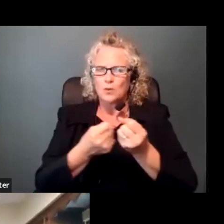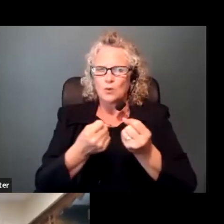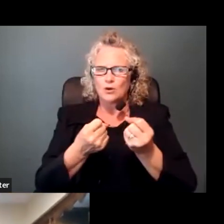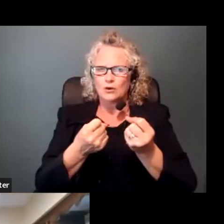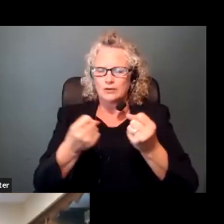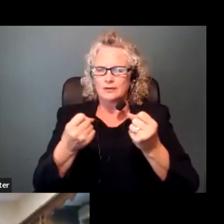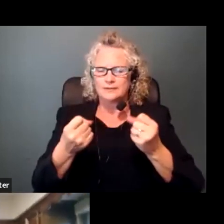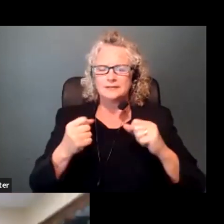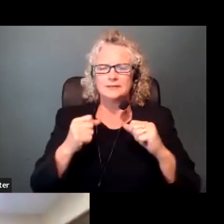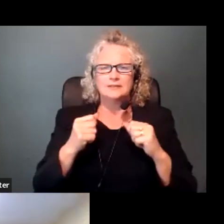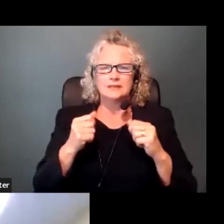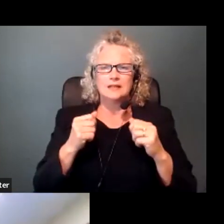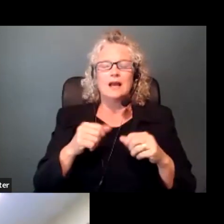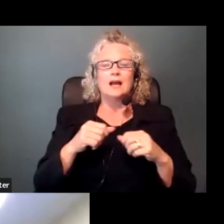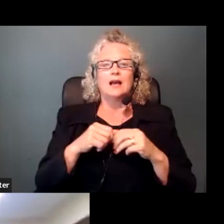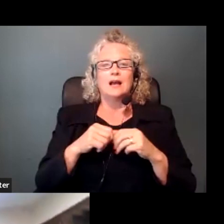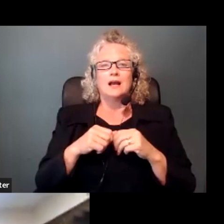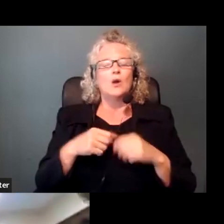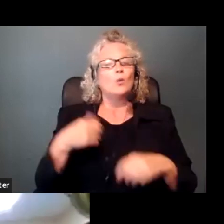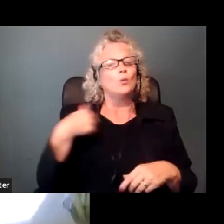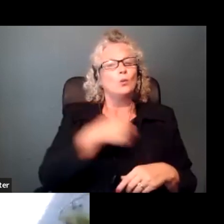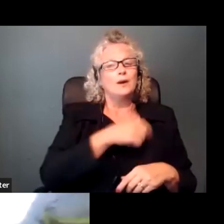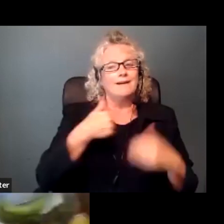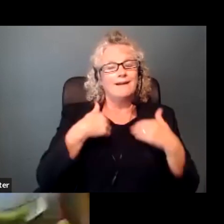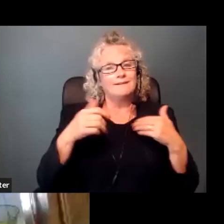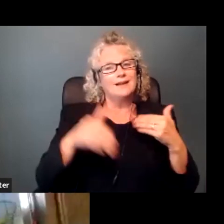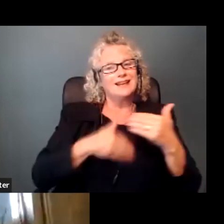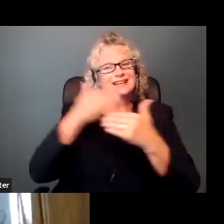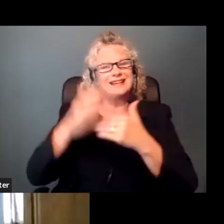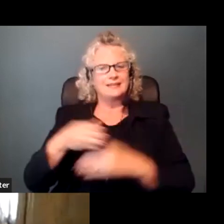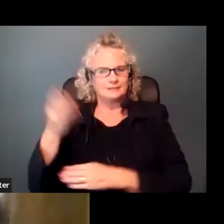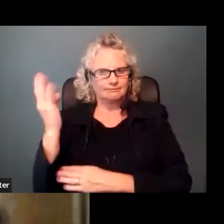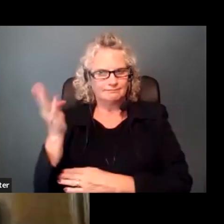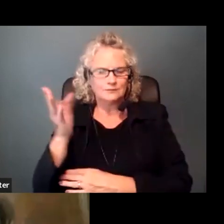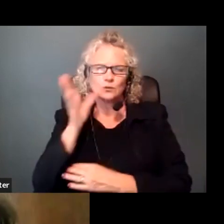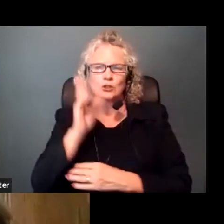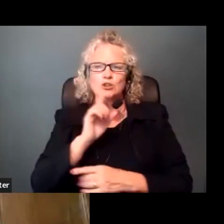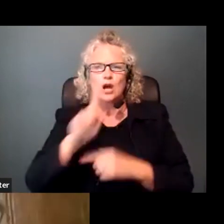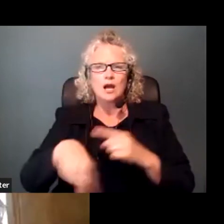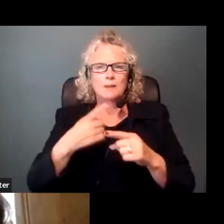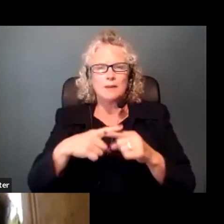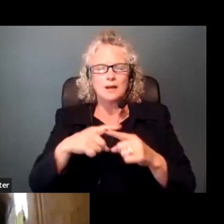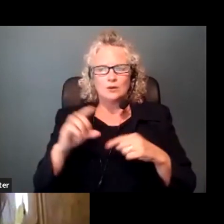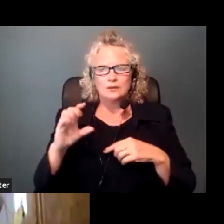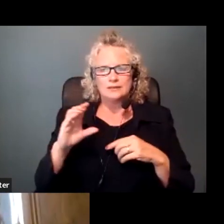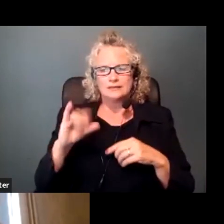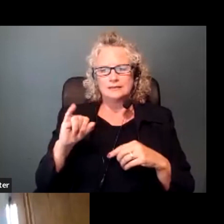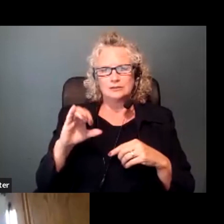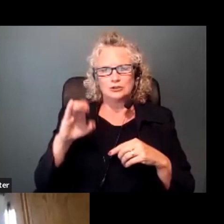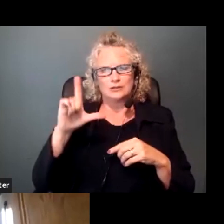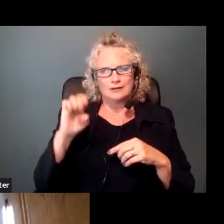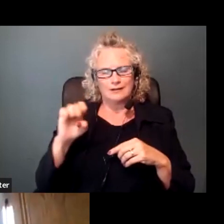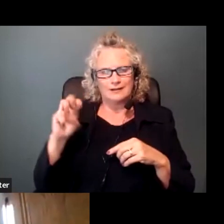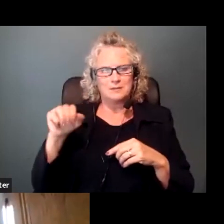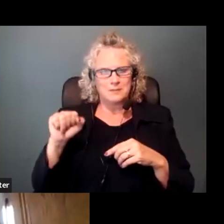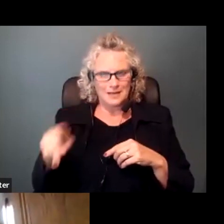the panel conversation we're going to talk a little bit about circle maps. So you'll get to see one of the tools that we use when we're talking